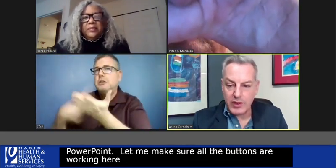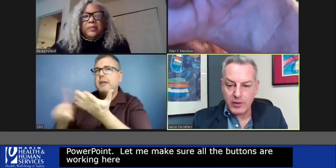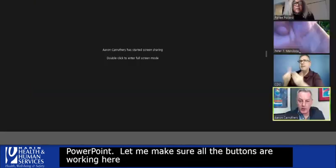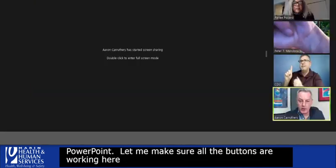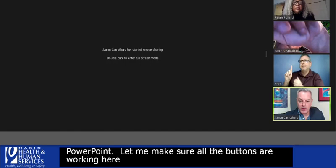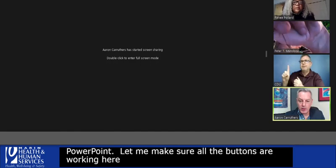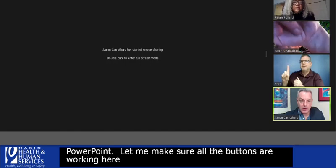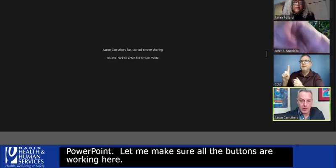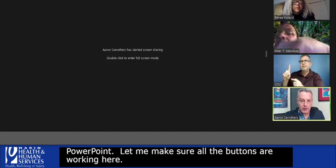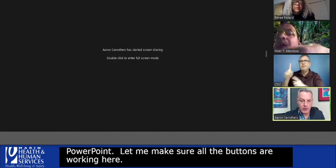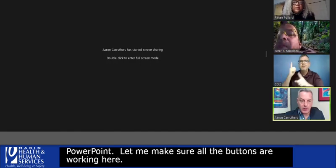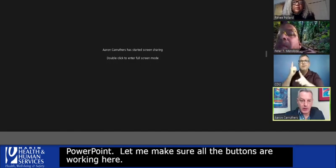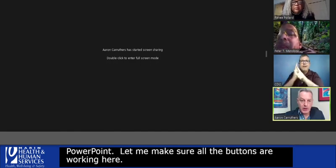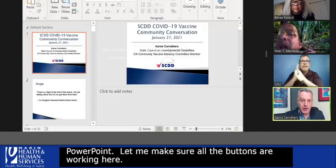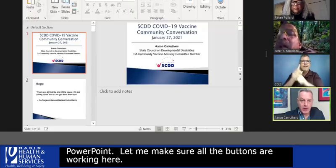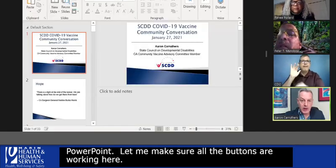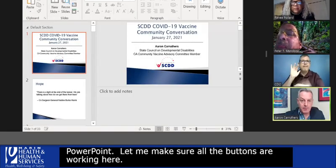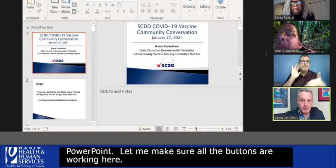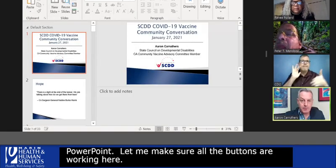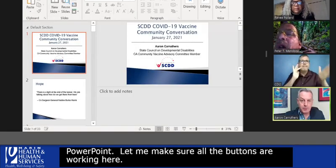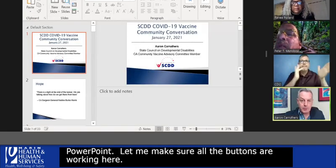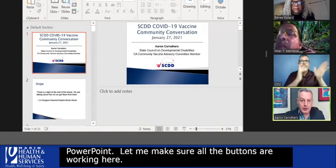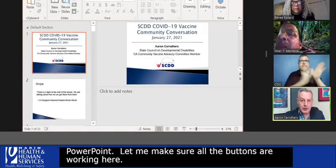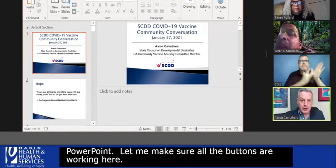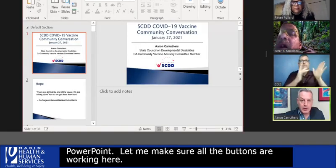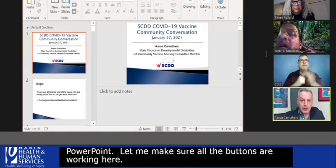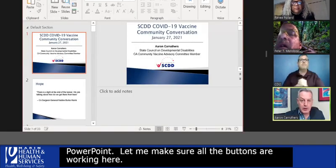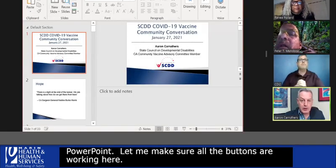I think we are good.